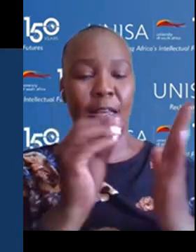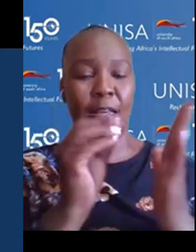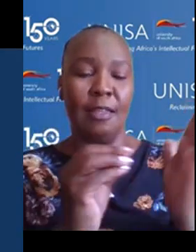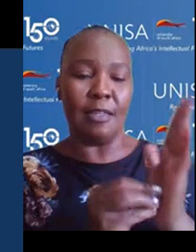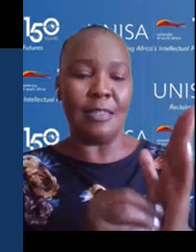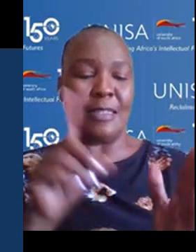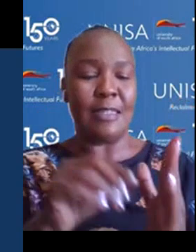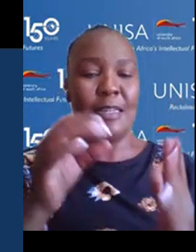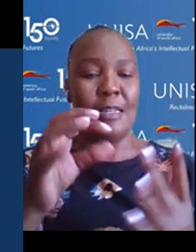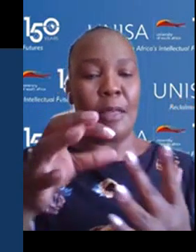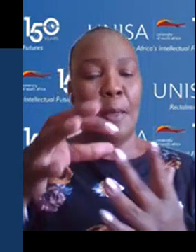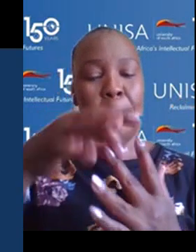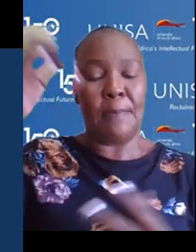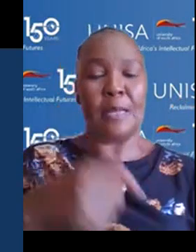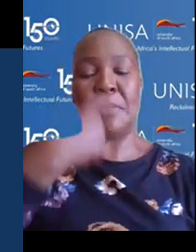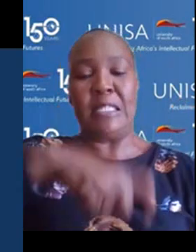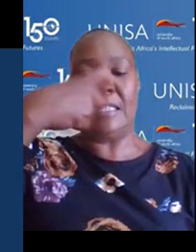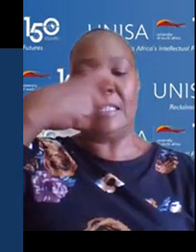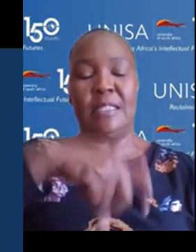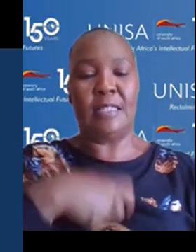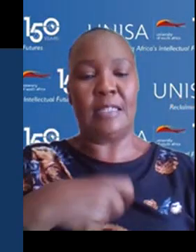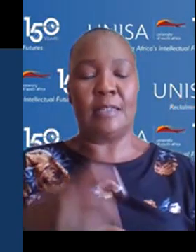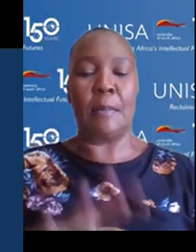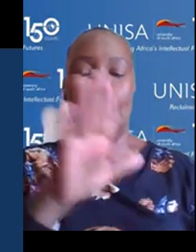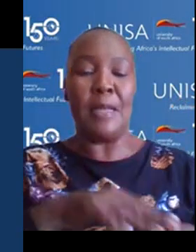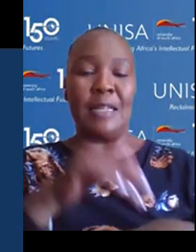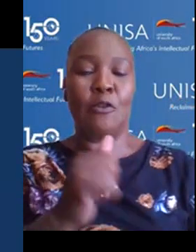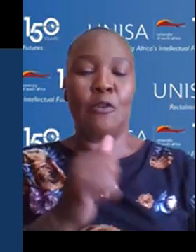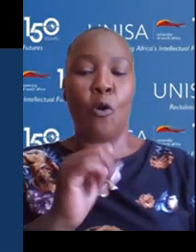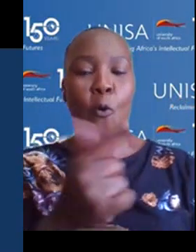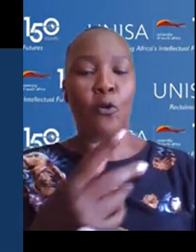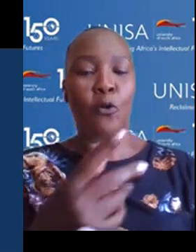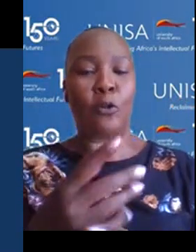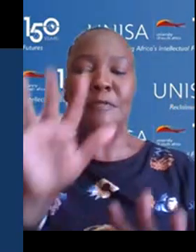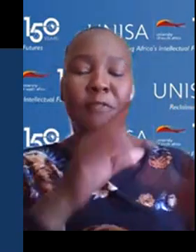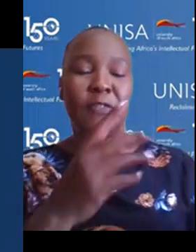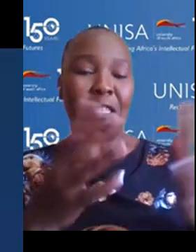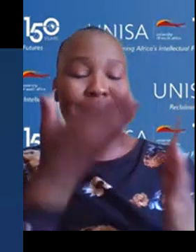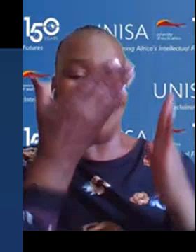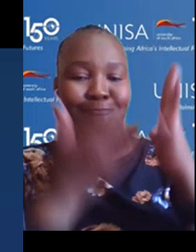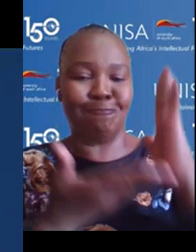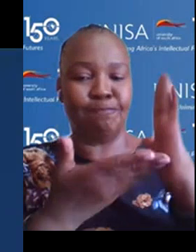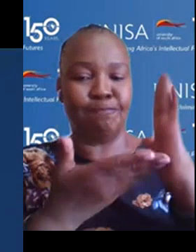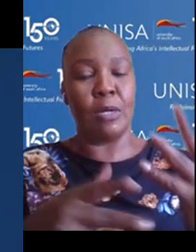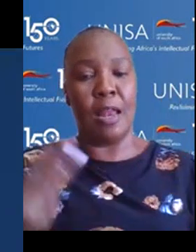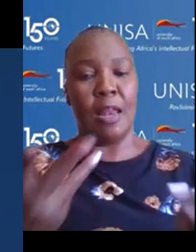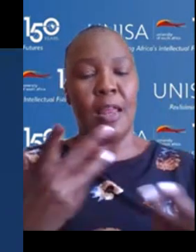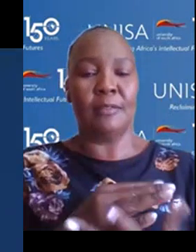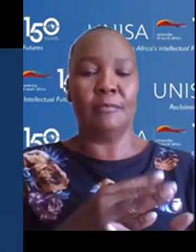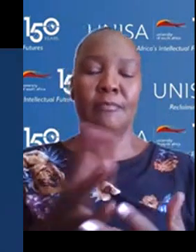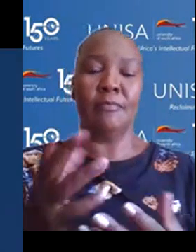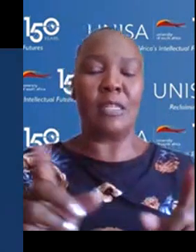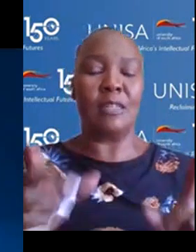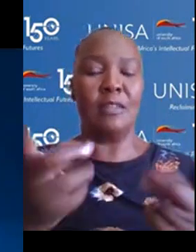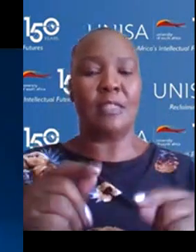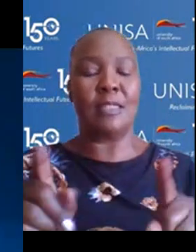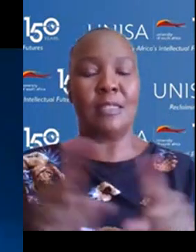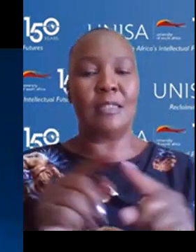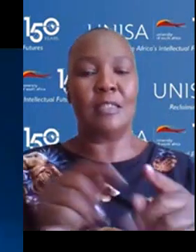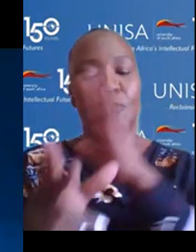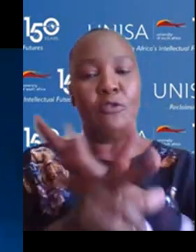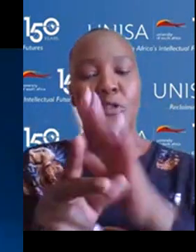Select Personalization, and then basically all the features are there. Now, of course, as I've done before, there is going to be a video to